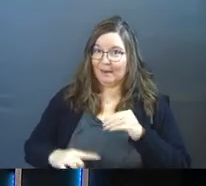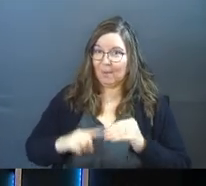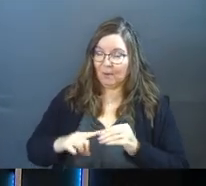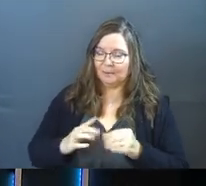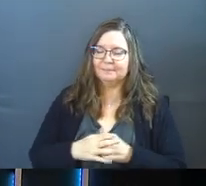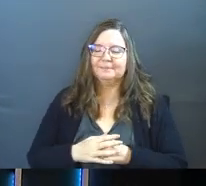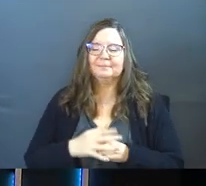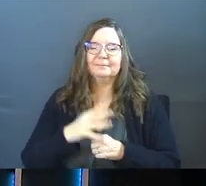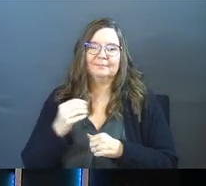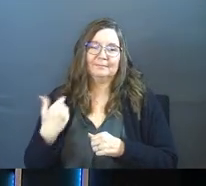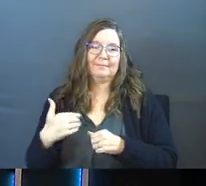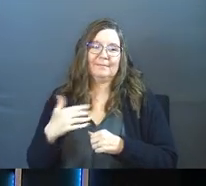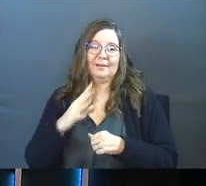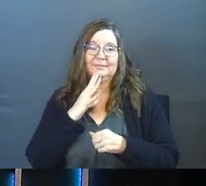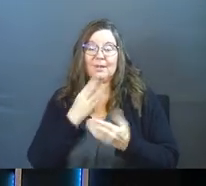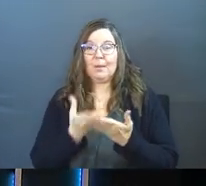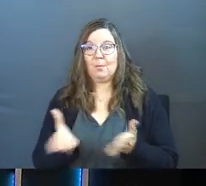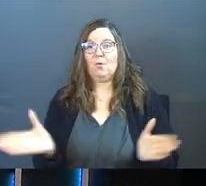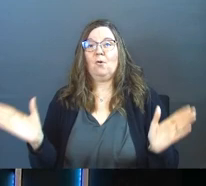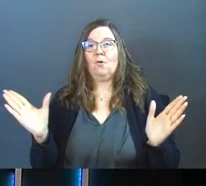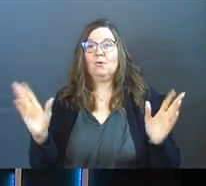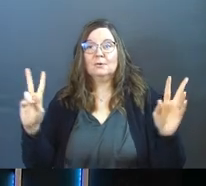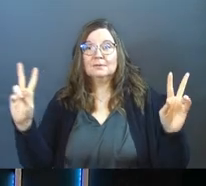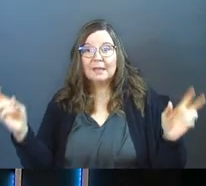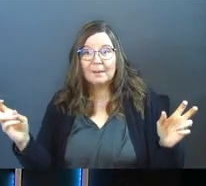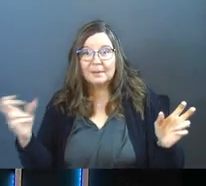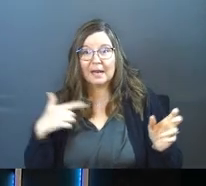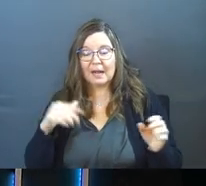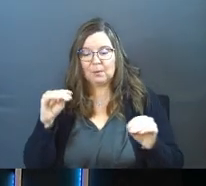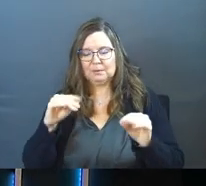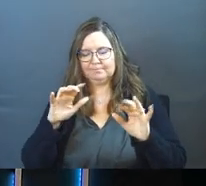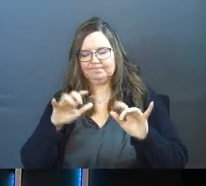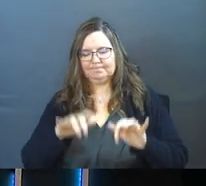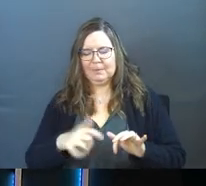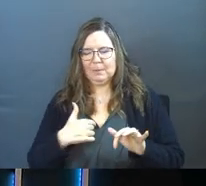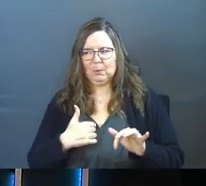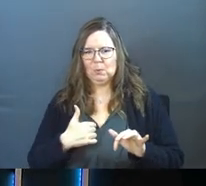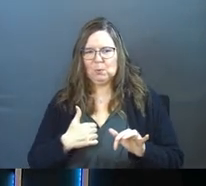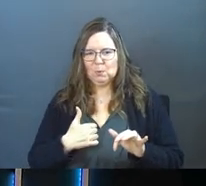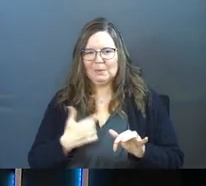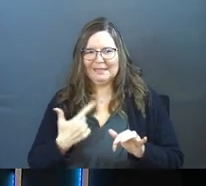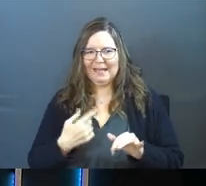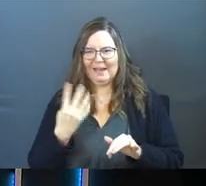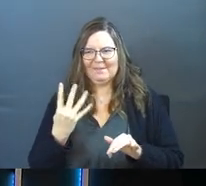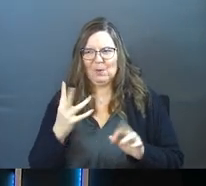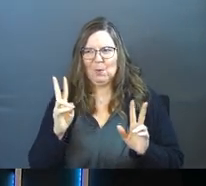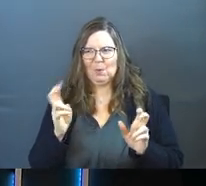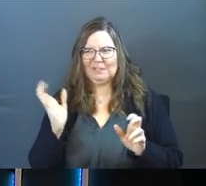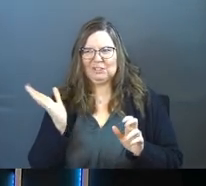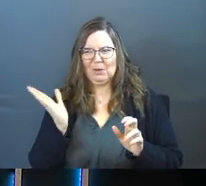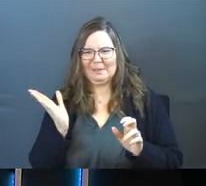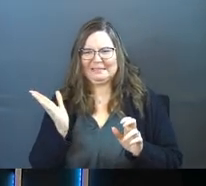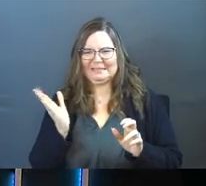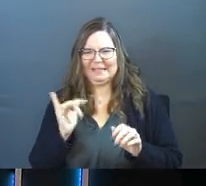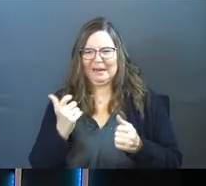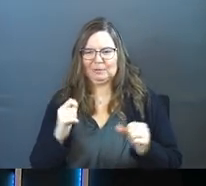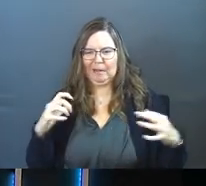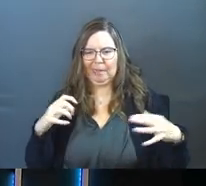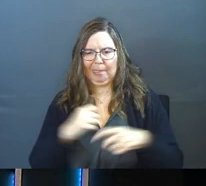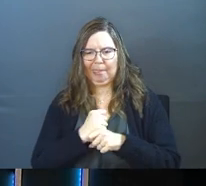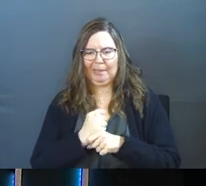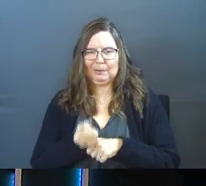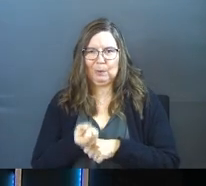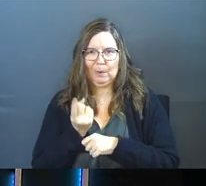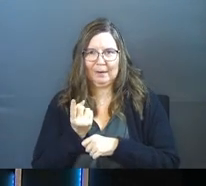about. And man, talk about a broad topic. As I was putting this together, I was like, man, this is like four sermons that I'm trying to get